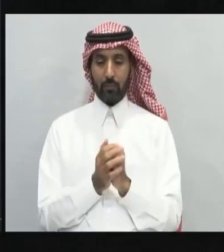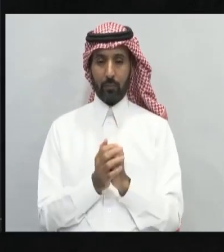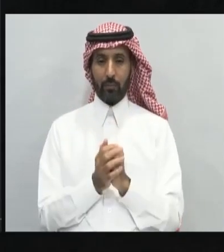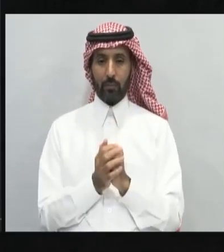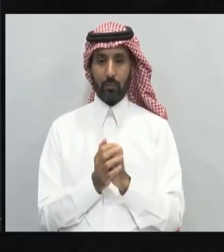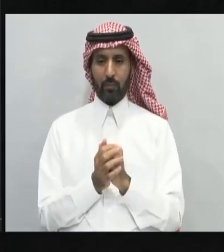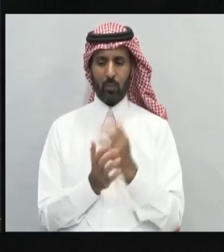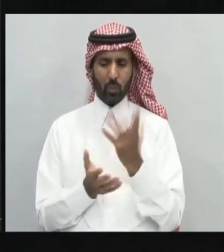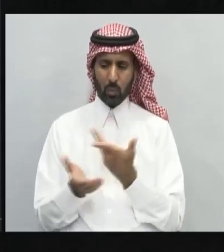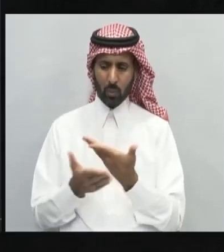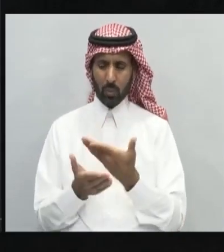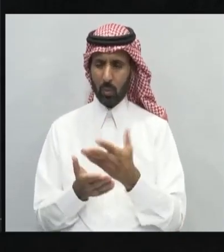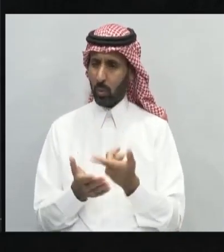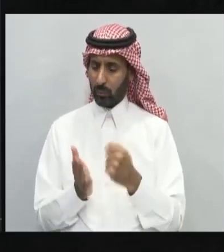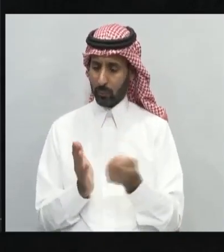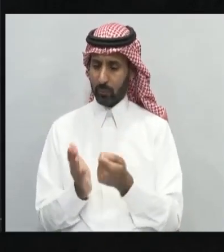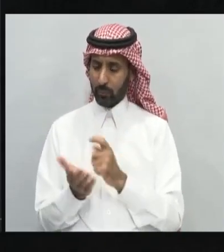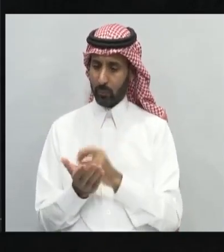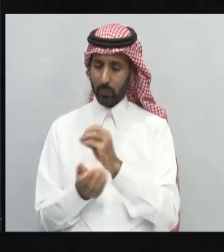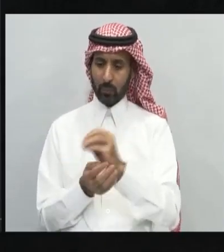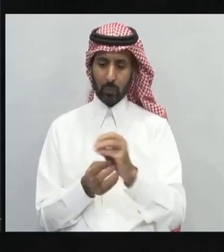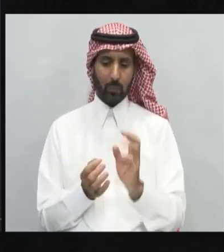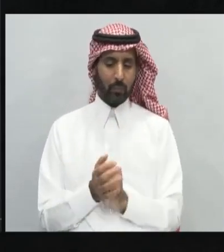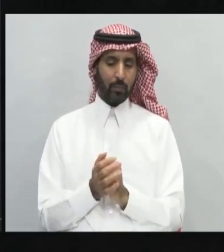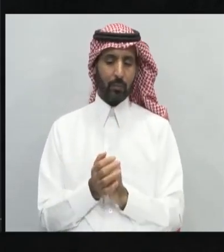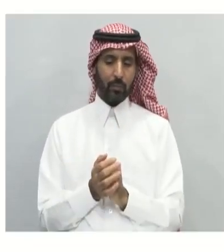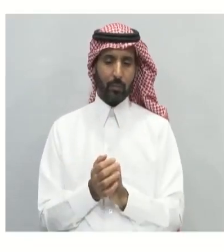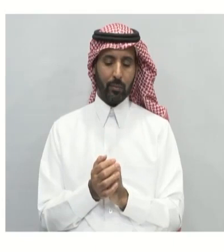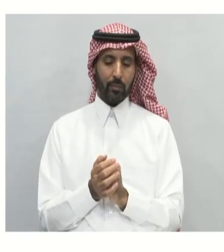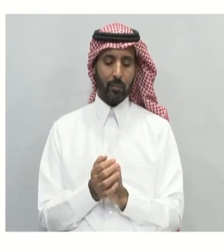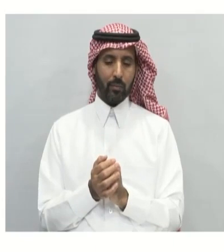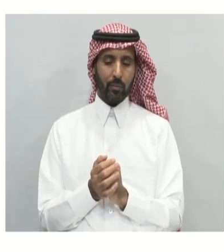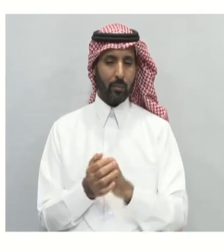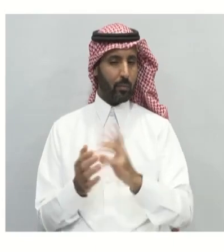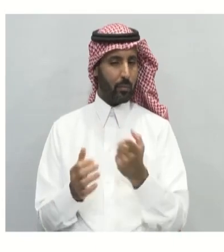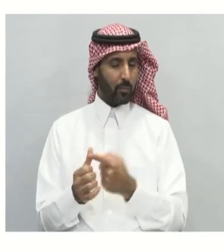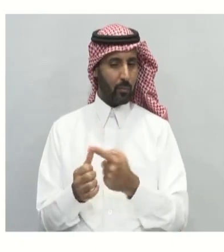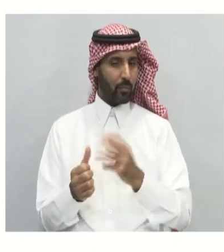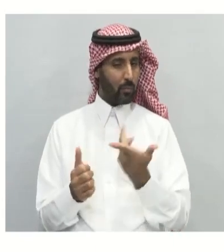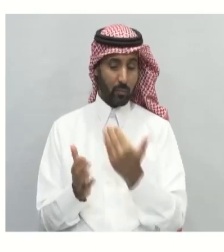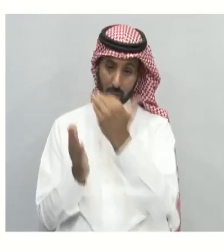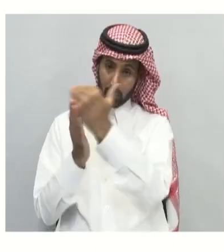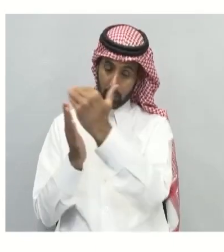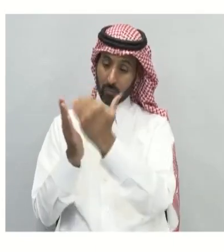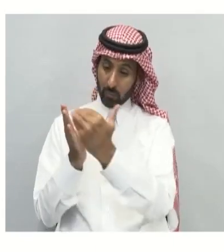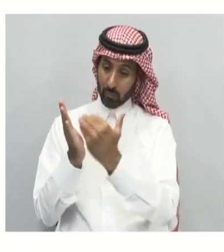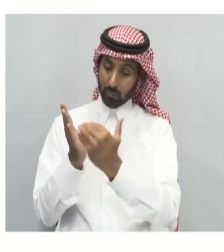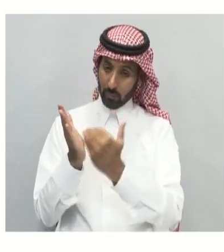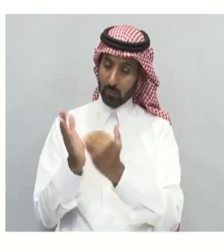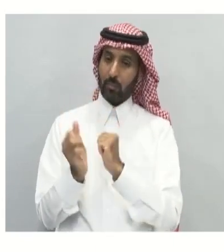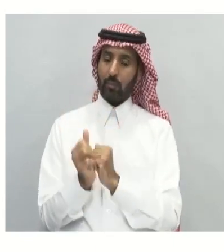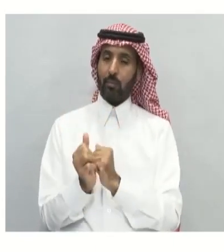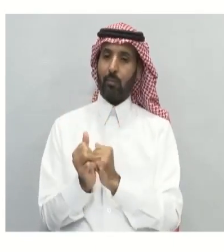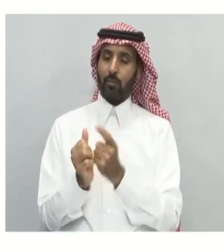is something that is bad? Then tell me what happened. What happened first? Followed by